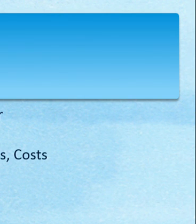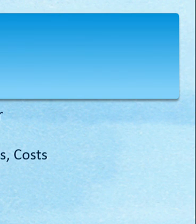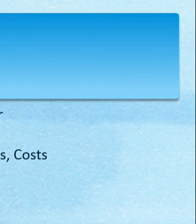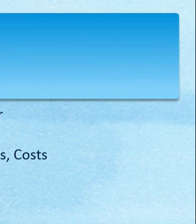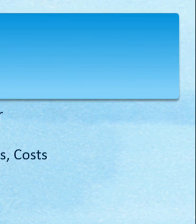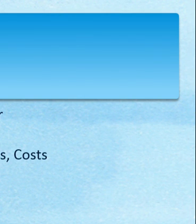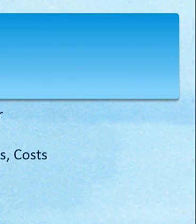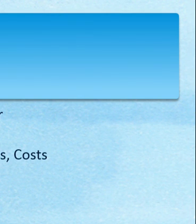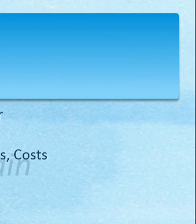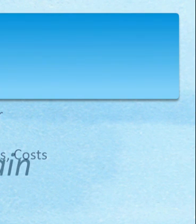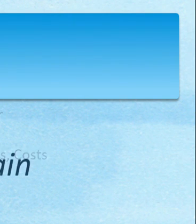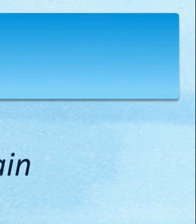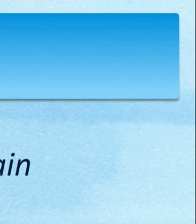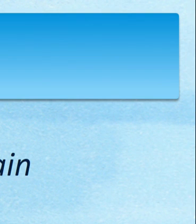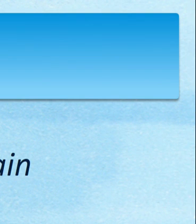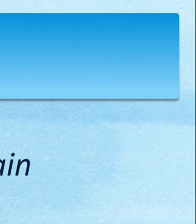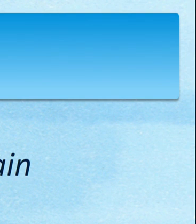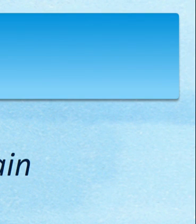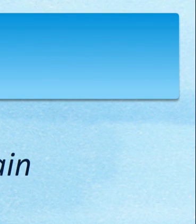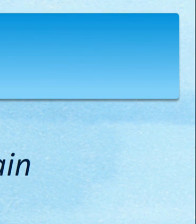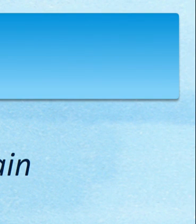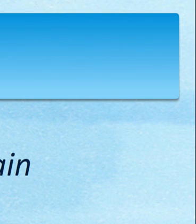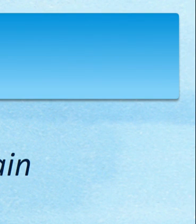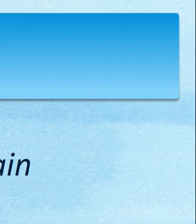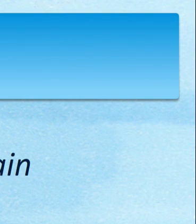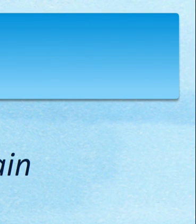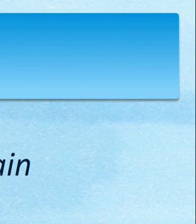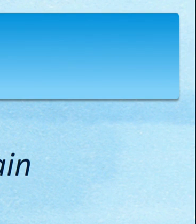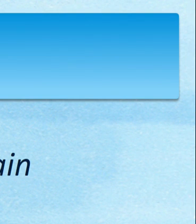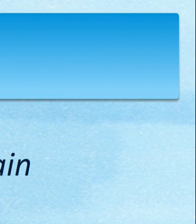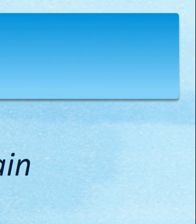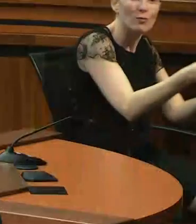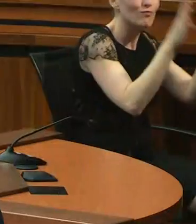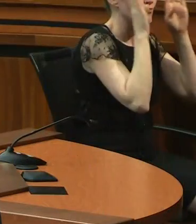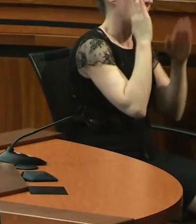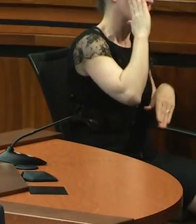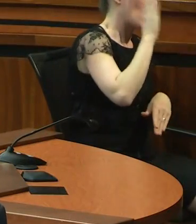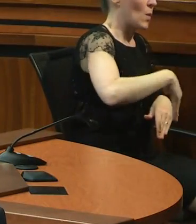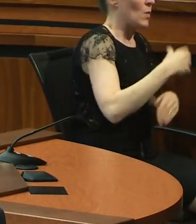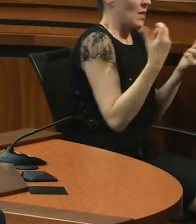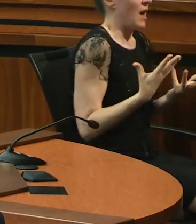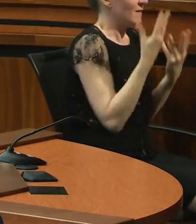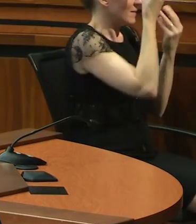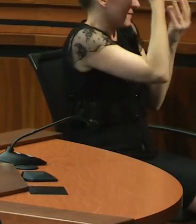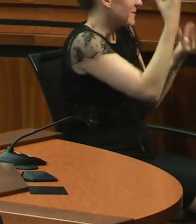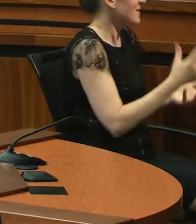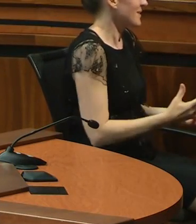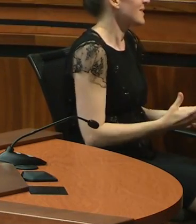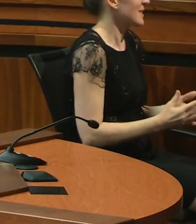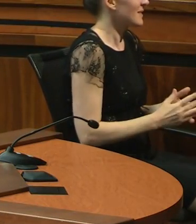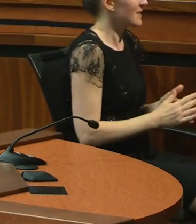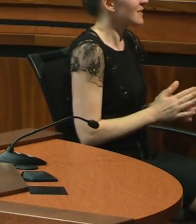that. So I want to throw that out there. So thank you all for your attention. I know there was a lot of stuff, especially in the second half, and I look forward to